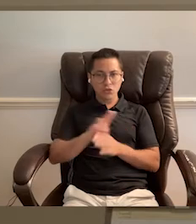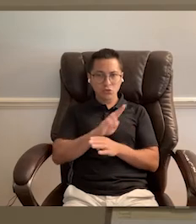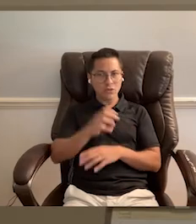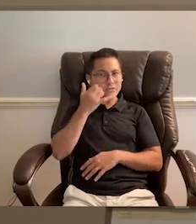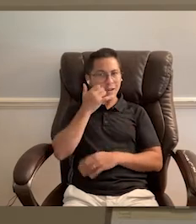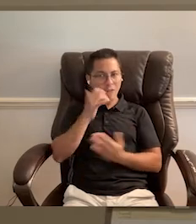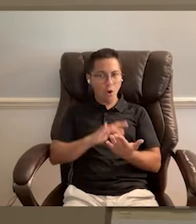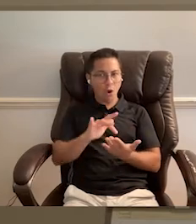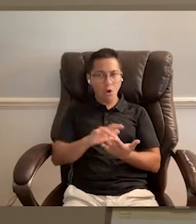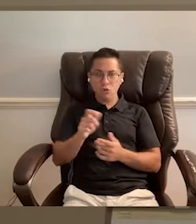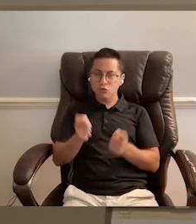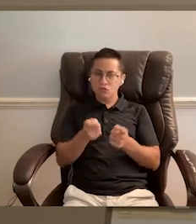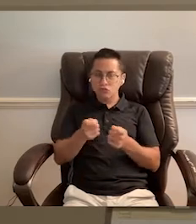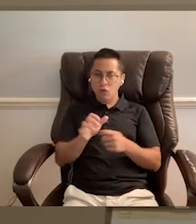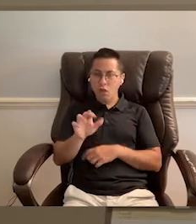Grasping the bowl.